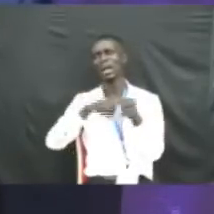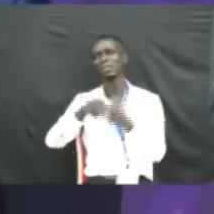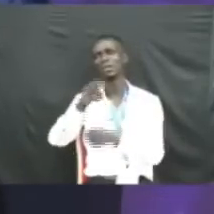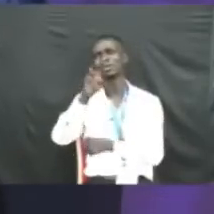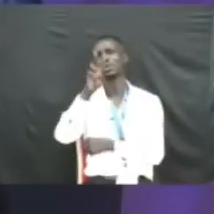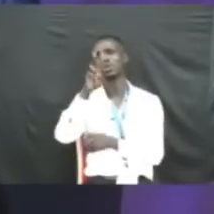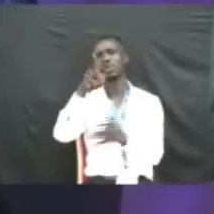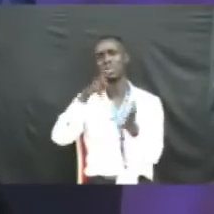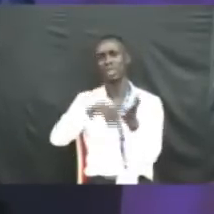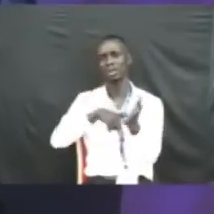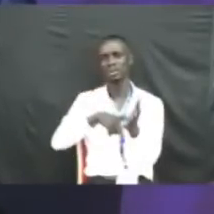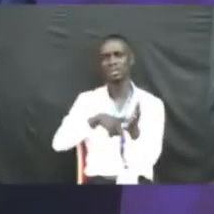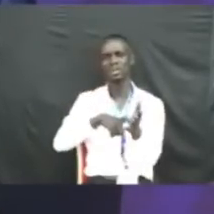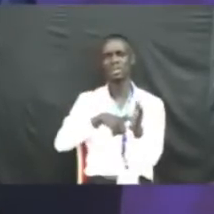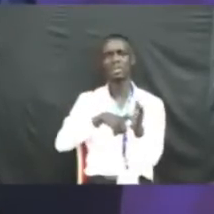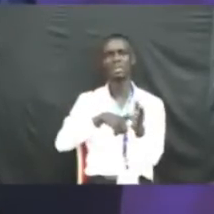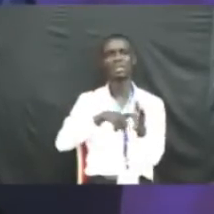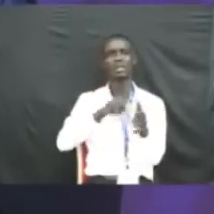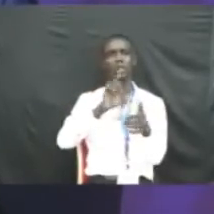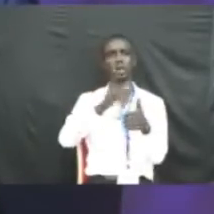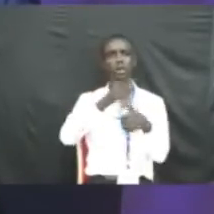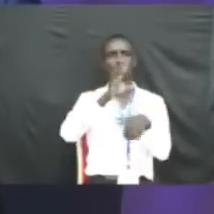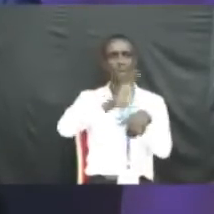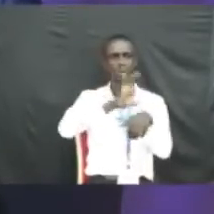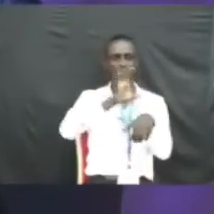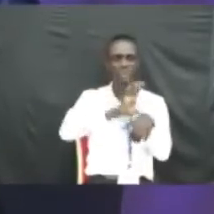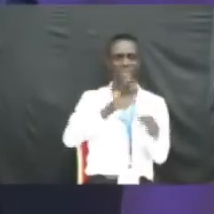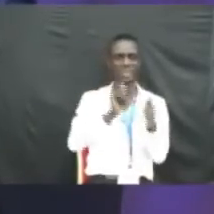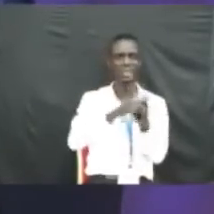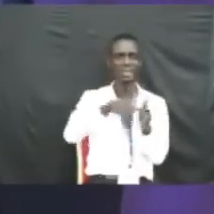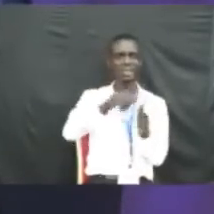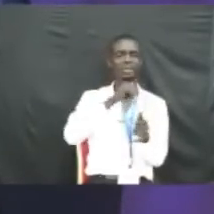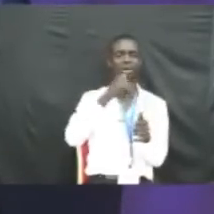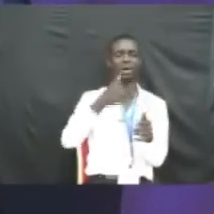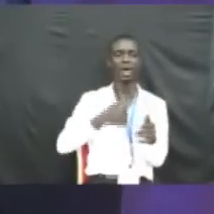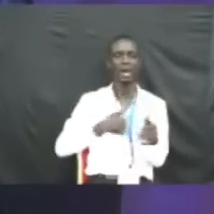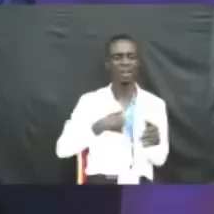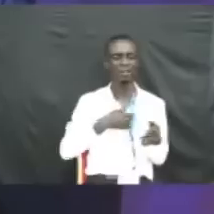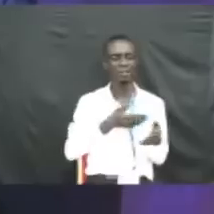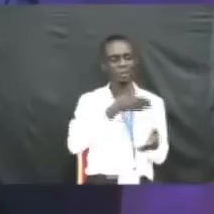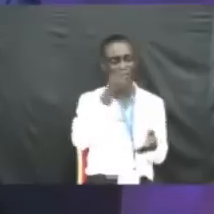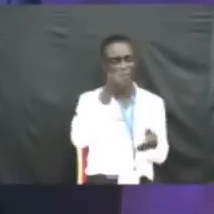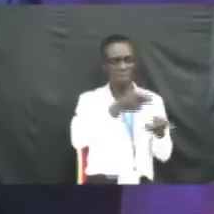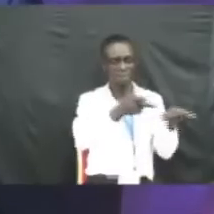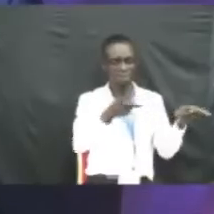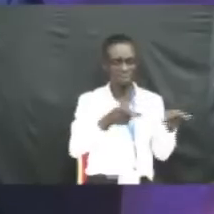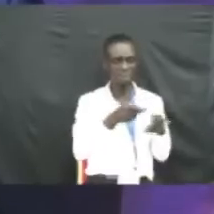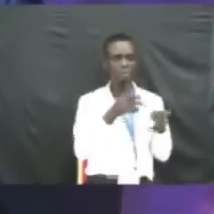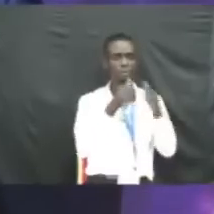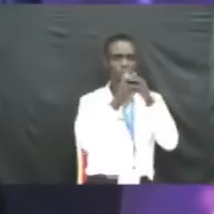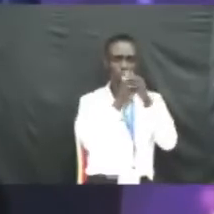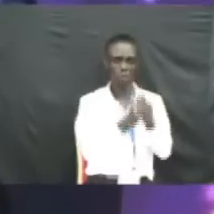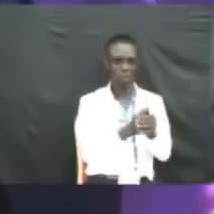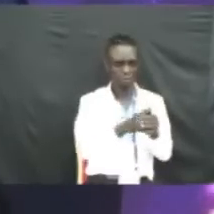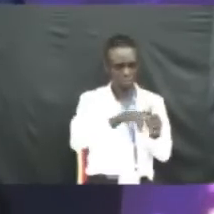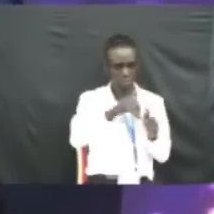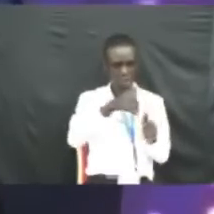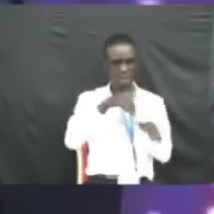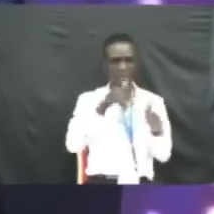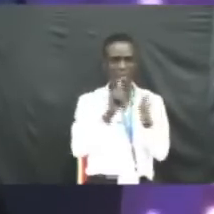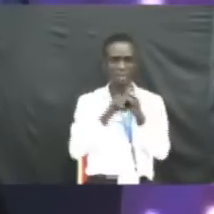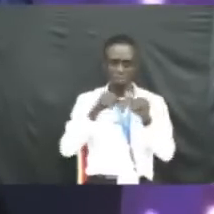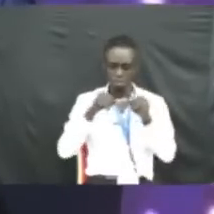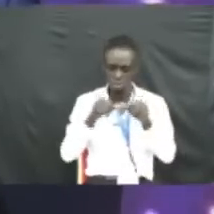locals who do not have a place decent place of worship. Some are still worshiing in classrooms and under